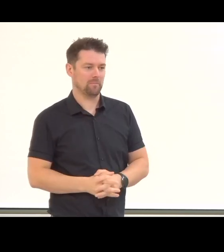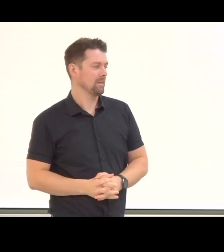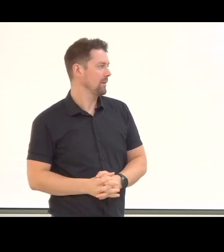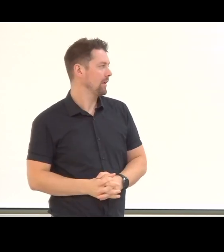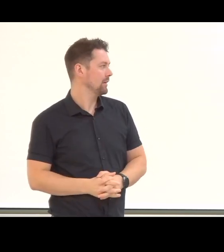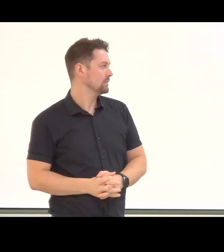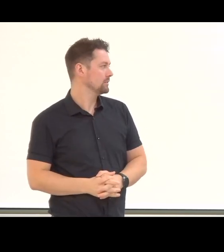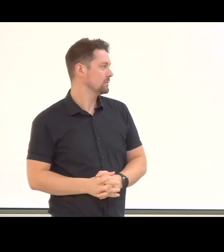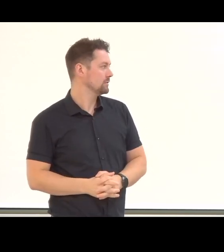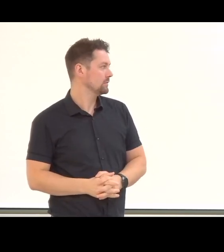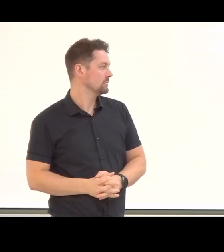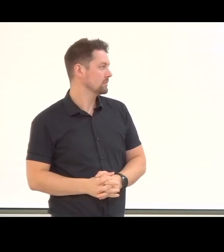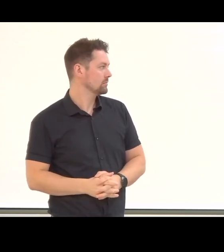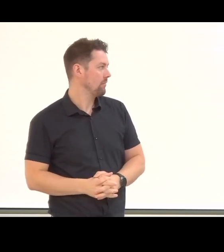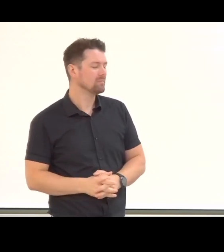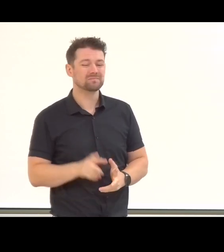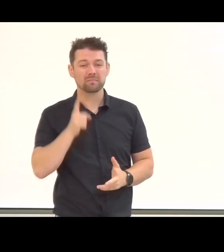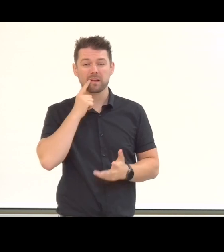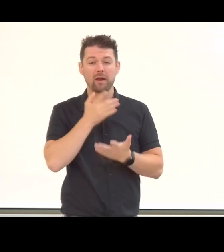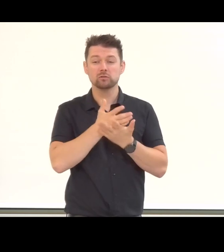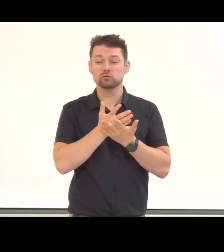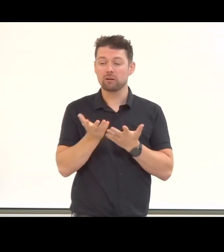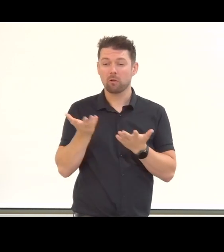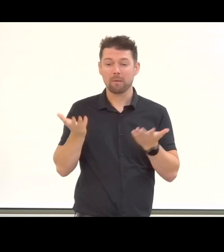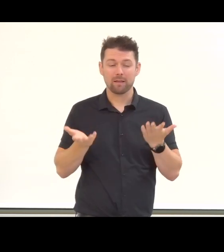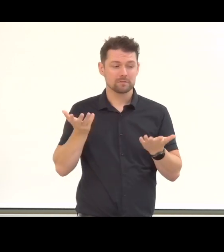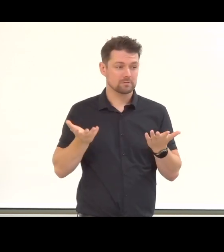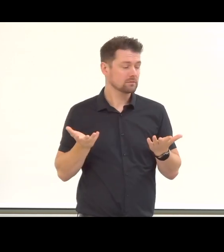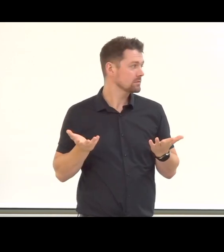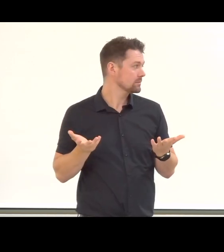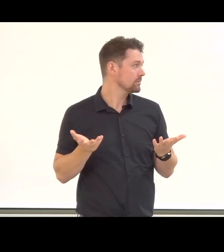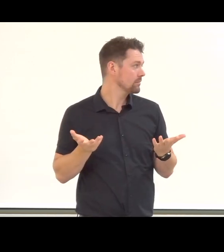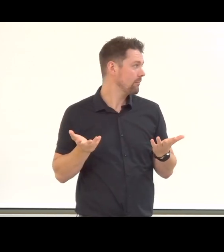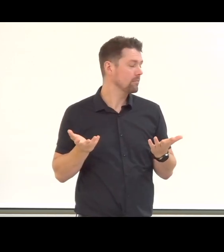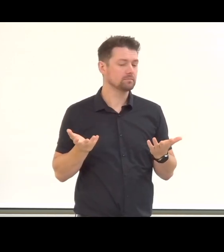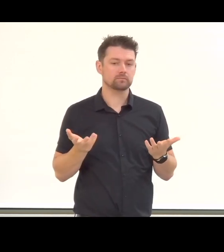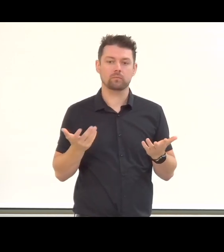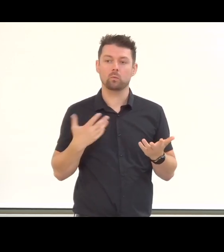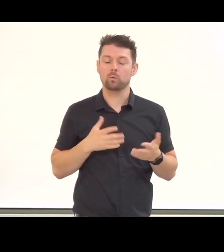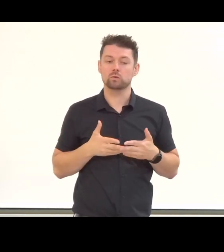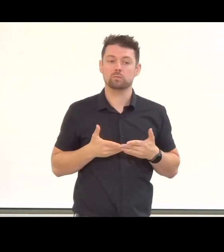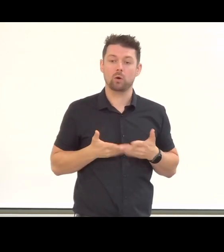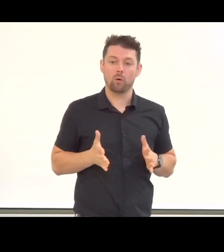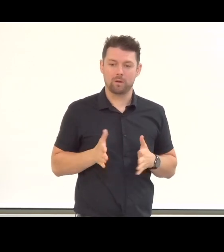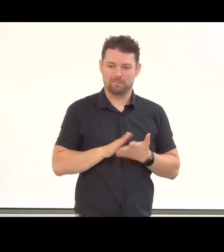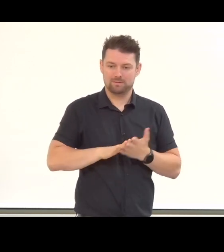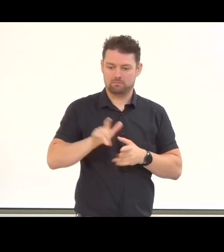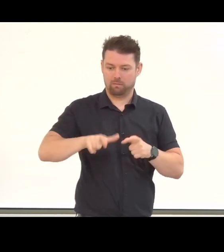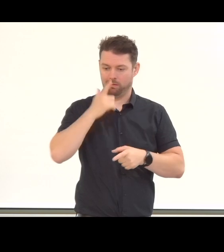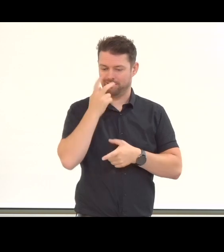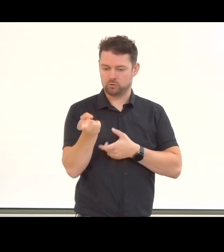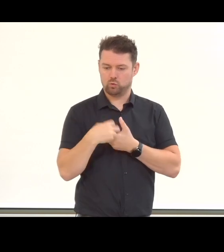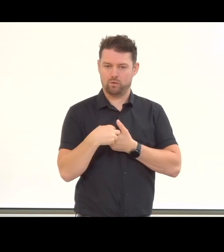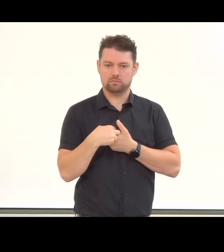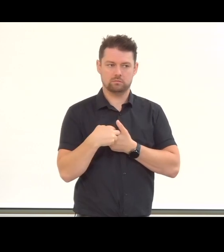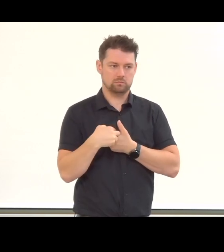But I think it's, as a general kind of balance, I think it's good to have like AMAT and MBT like as open as possible as, for people to join, to gather